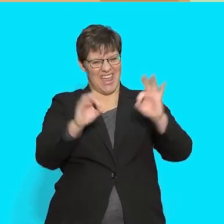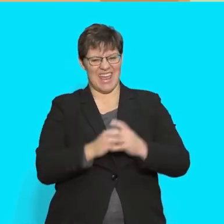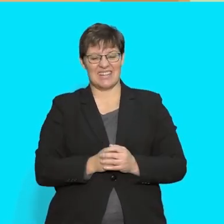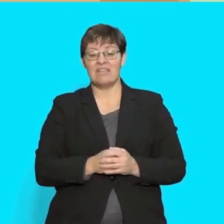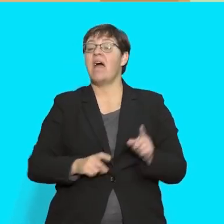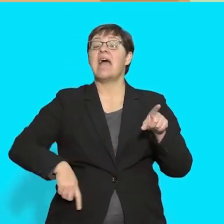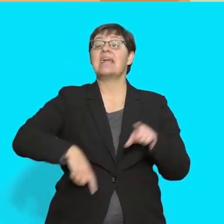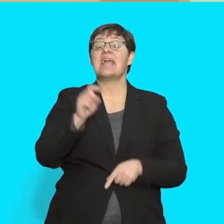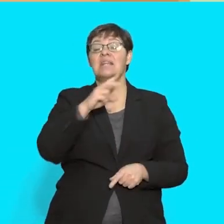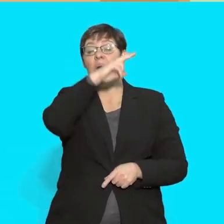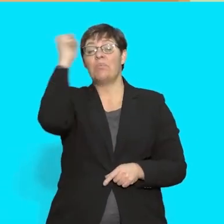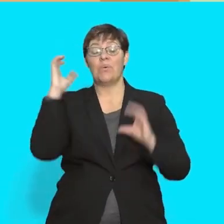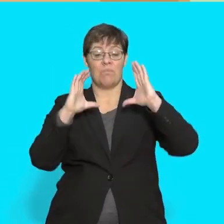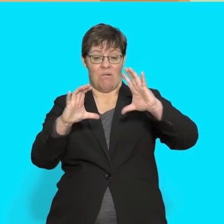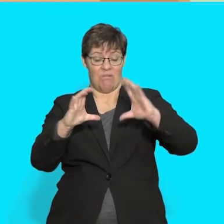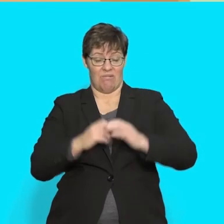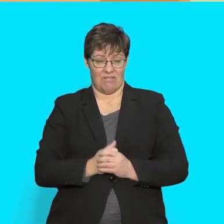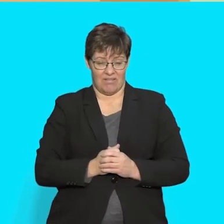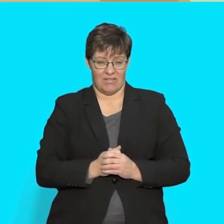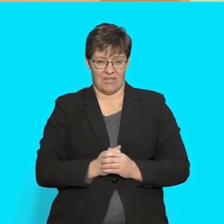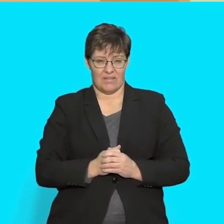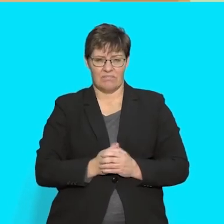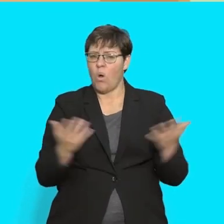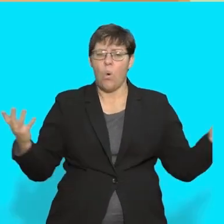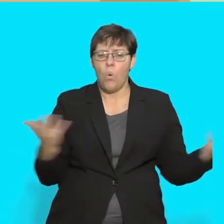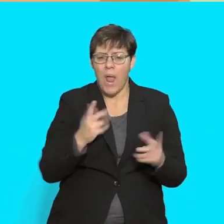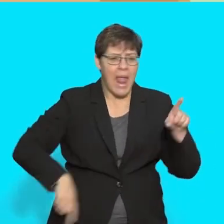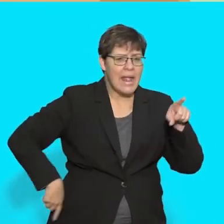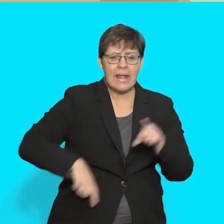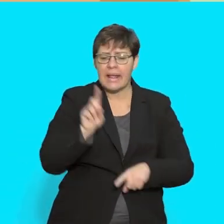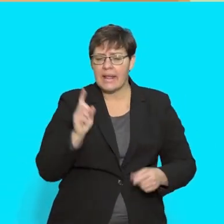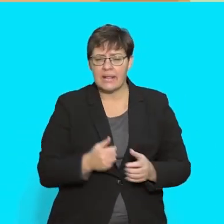a blue ball. Where did he kick it?